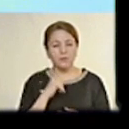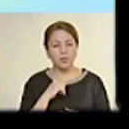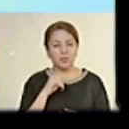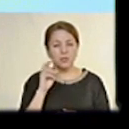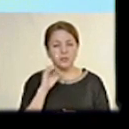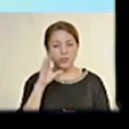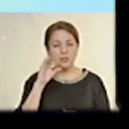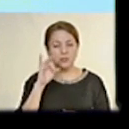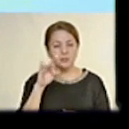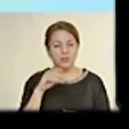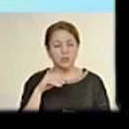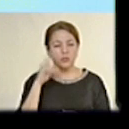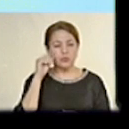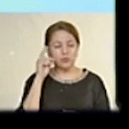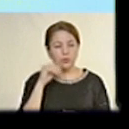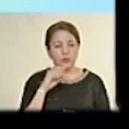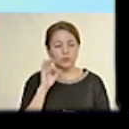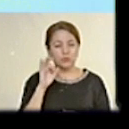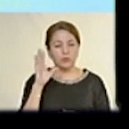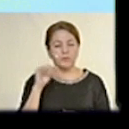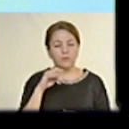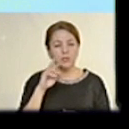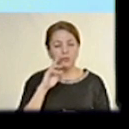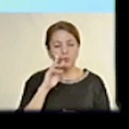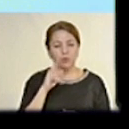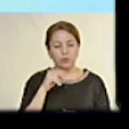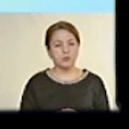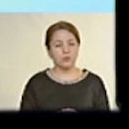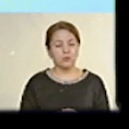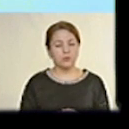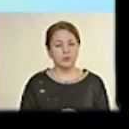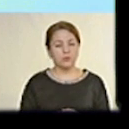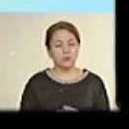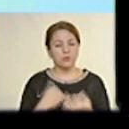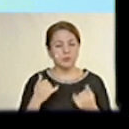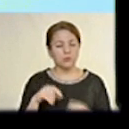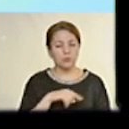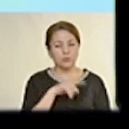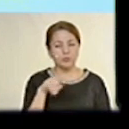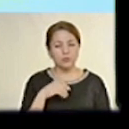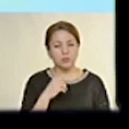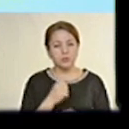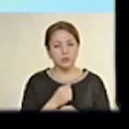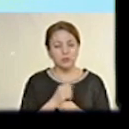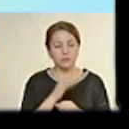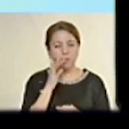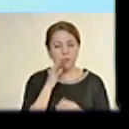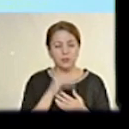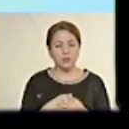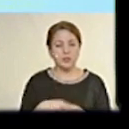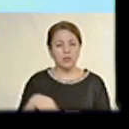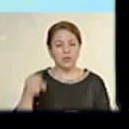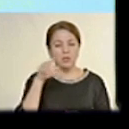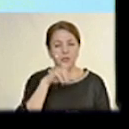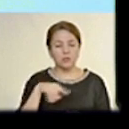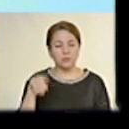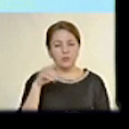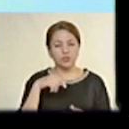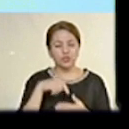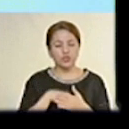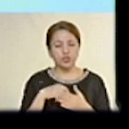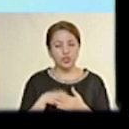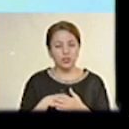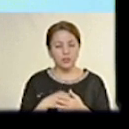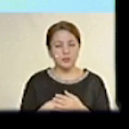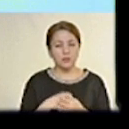kasr sonlarimiz to'g'ri va noto'g'ri kasrlar ham berilgan. Endi ularni yechayotganingizda aylanalarimizda ichidagi